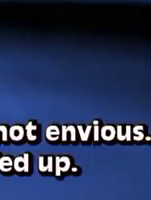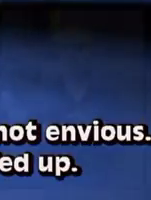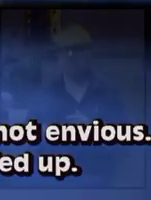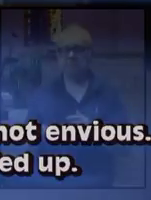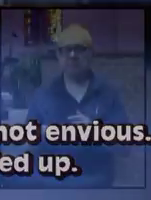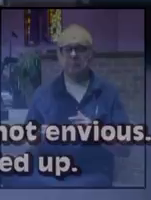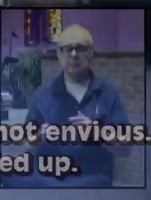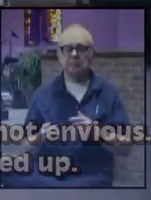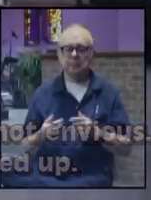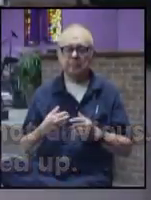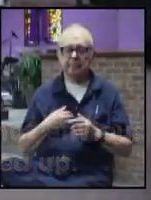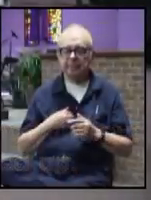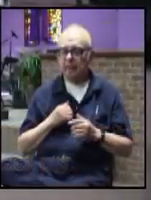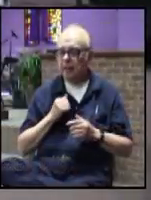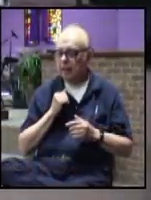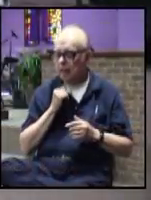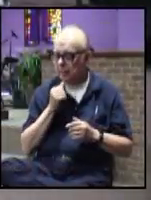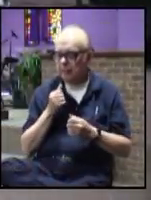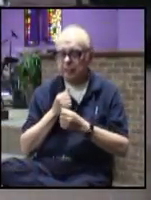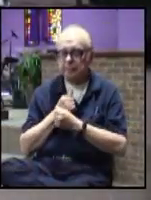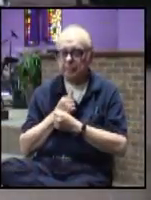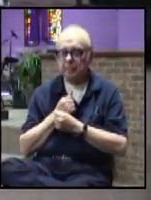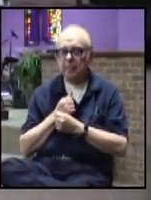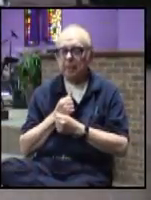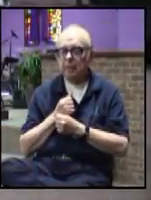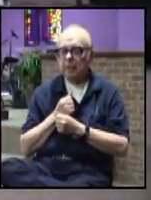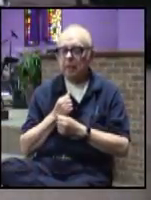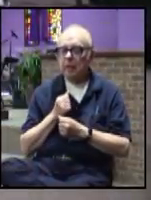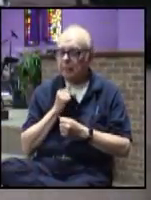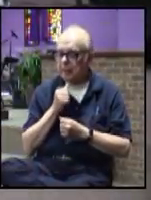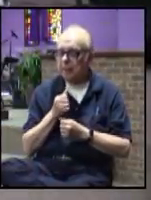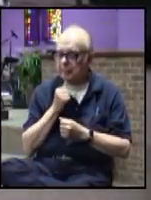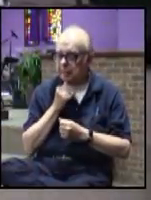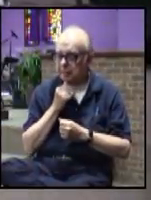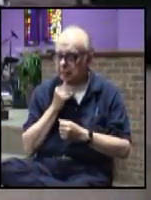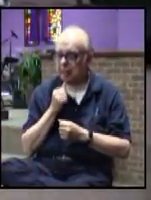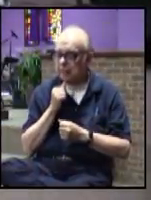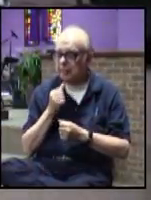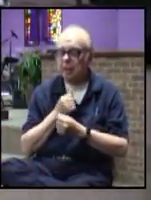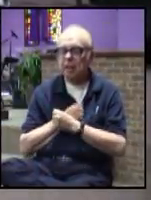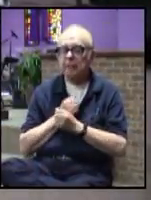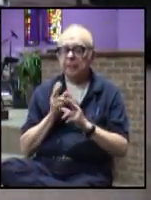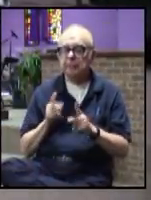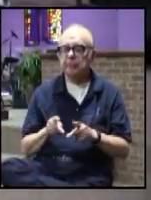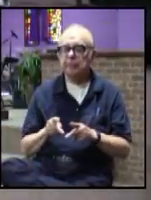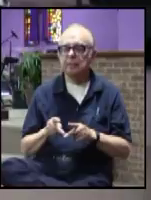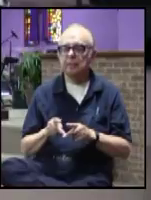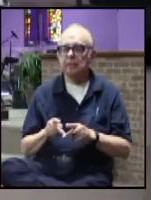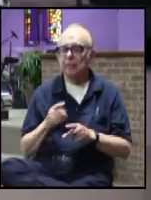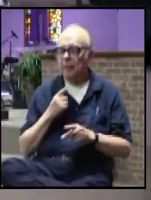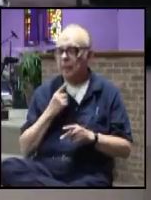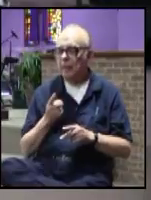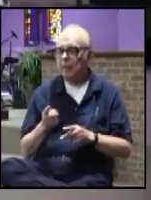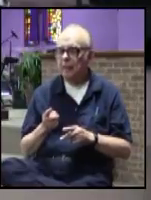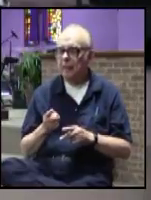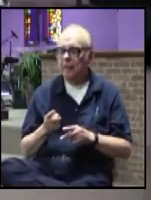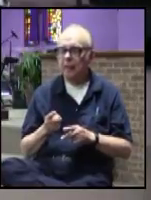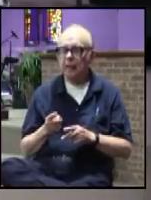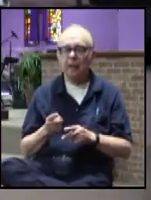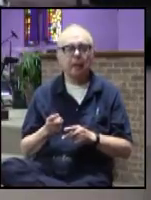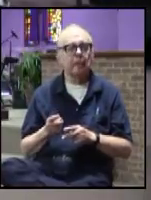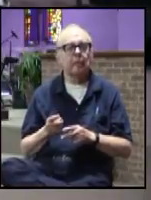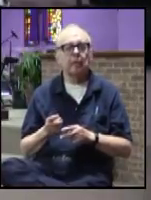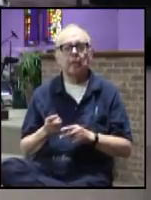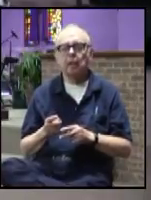I'm impatient, I'm unloving. Listen, let me say this to you as much